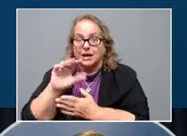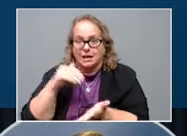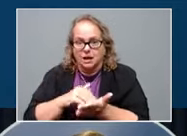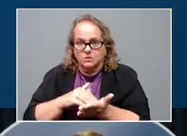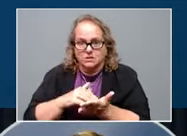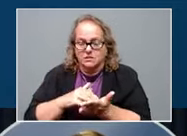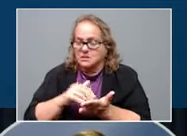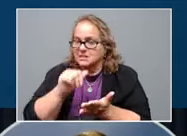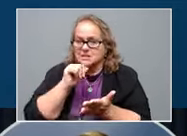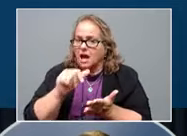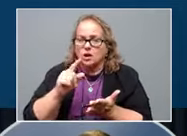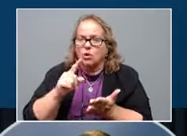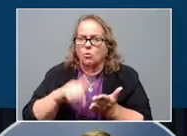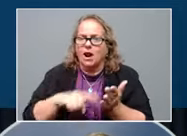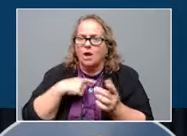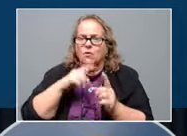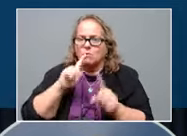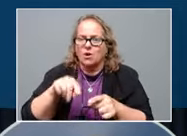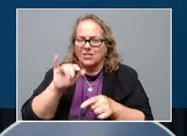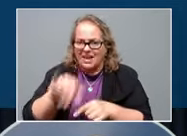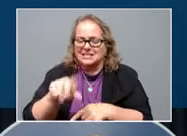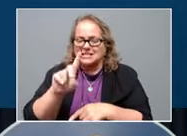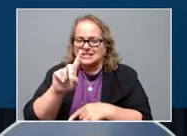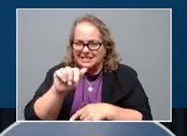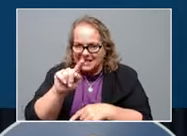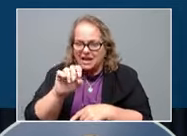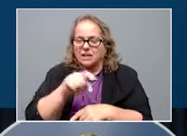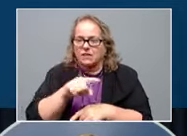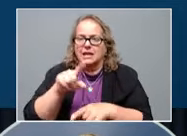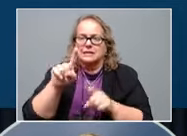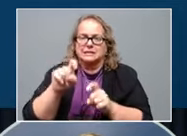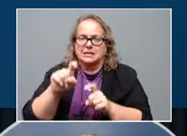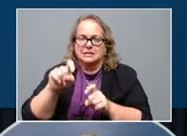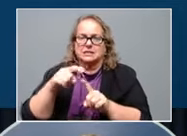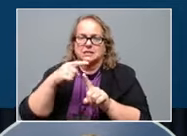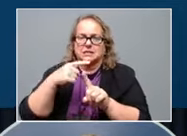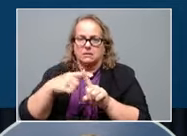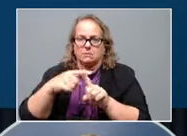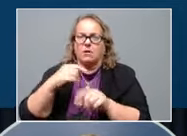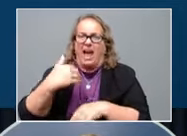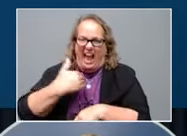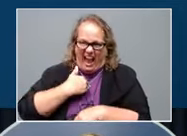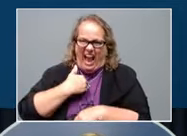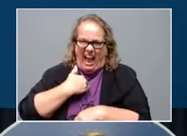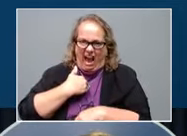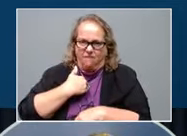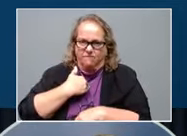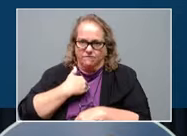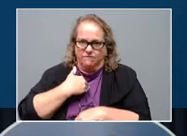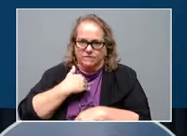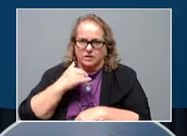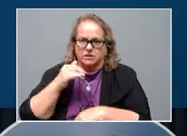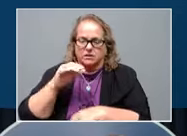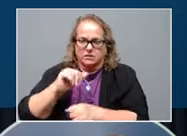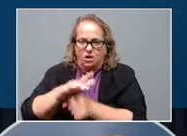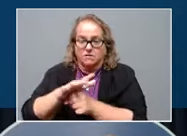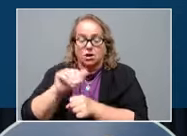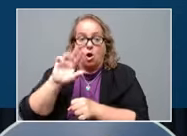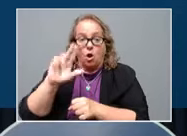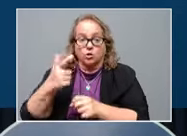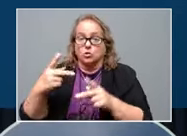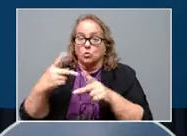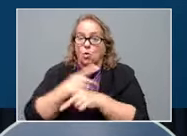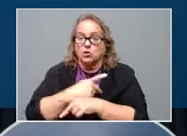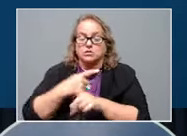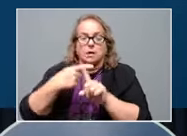those numbers. That's the date they would have tested positive, but it does make August the worst month ever in the pandemic in